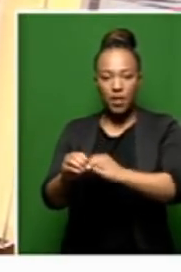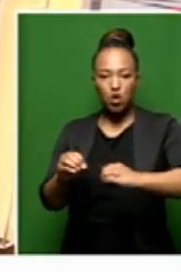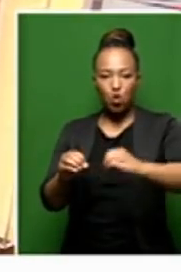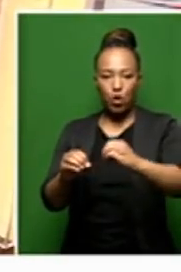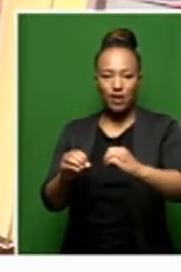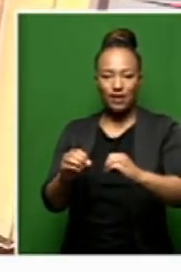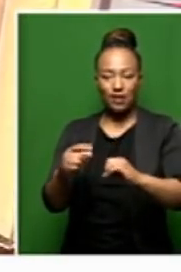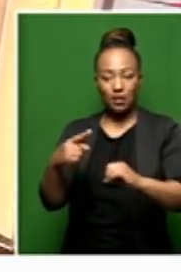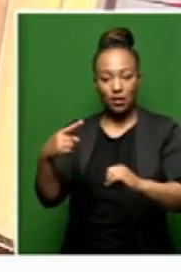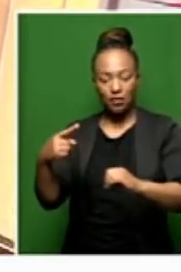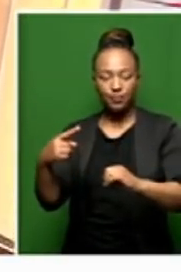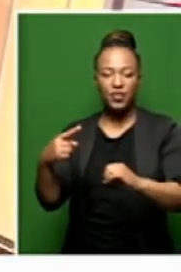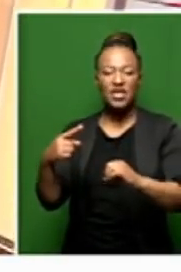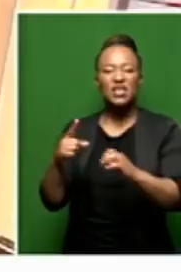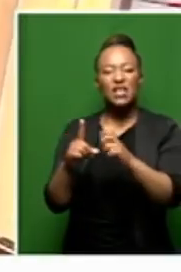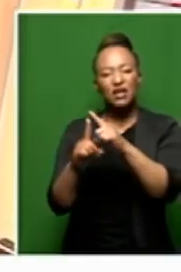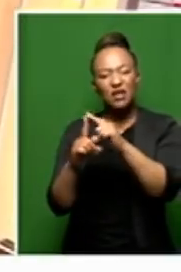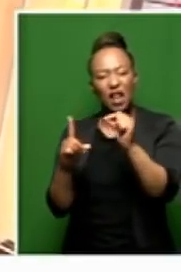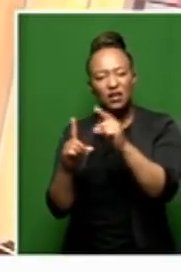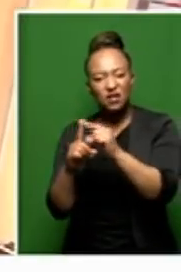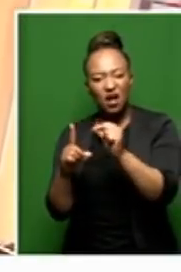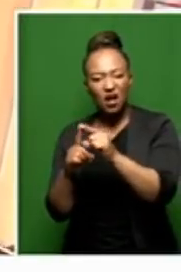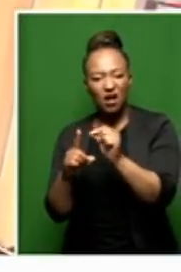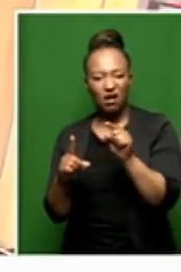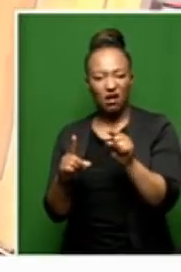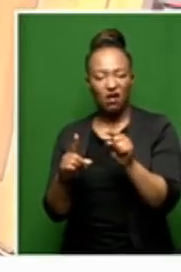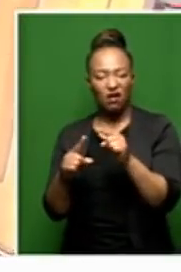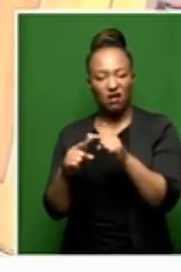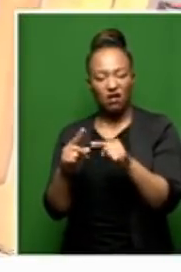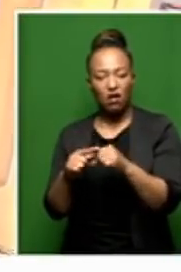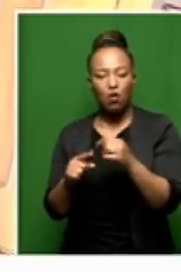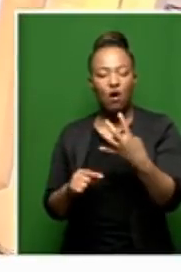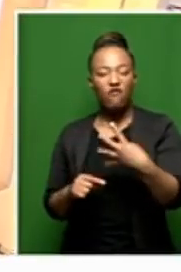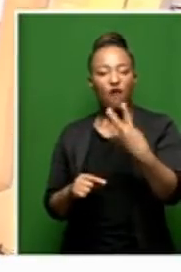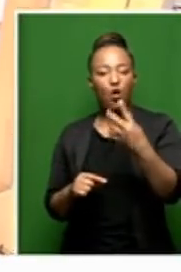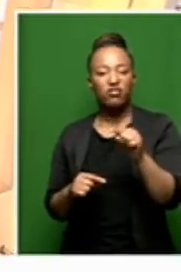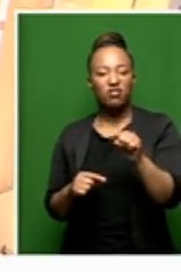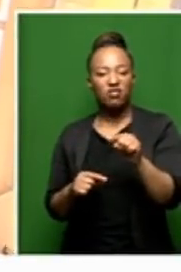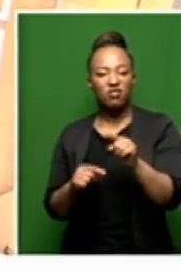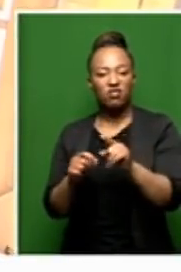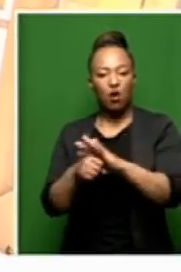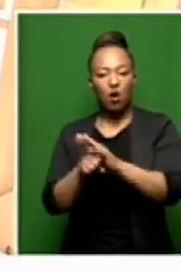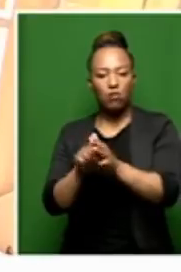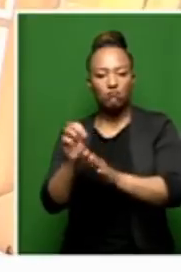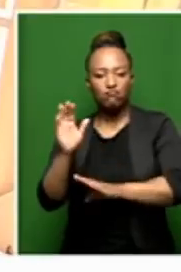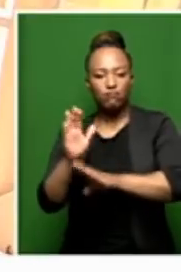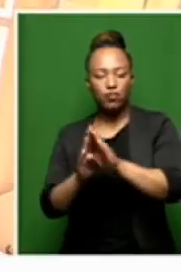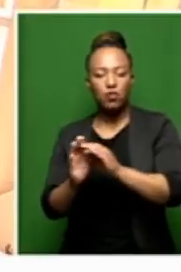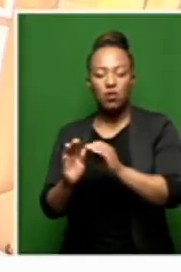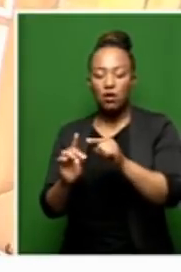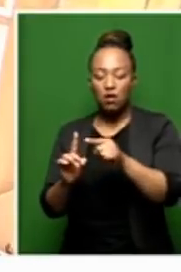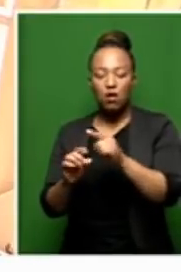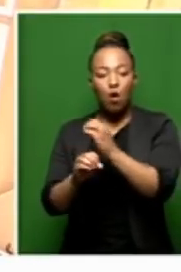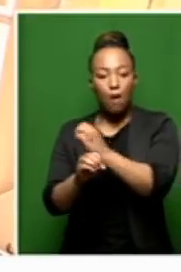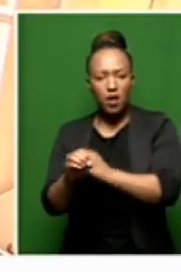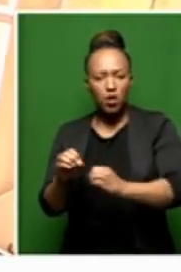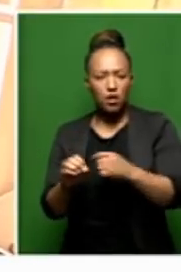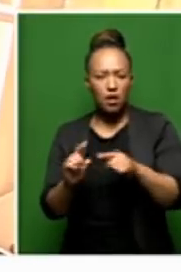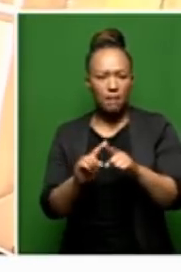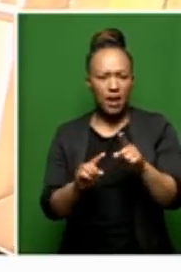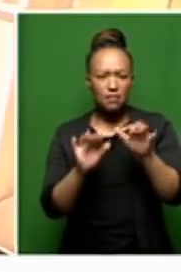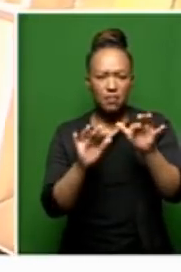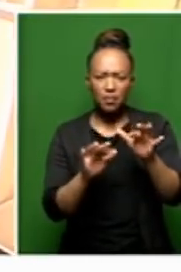Delta. So the focus on for the 4th wave is obviously on Omicron, but are people still contracting Delta,